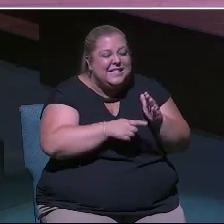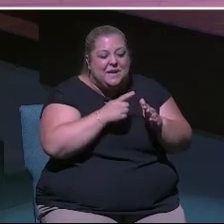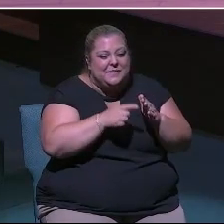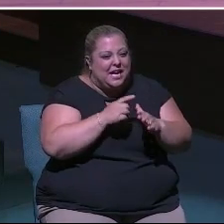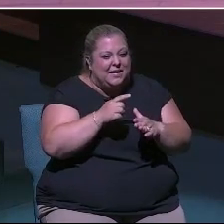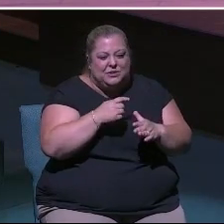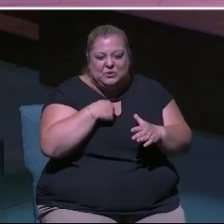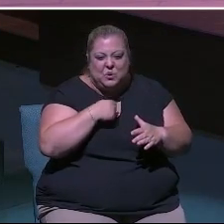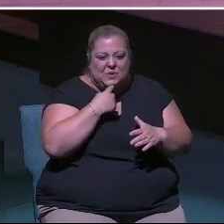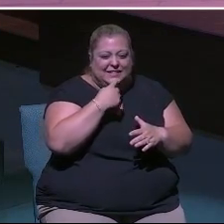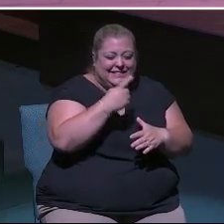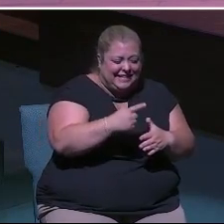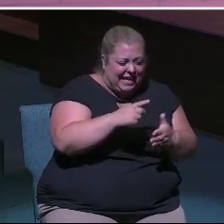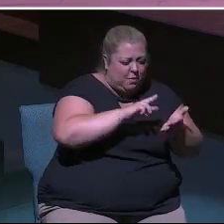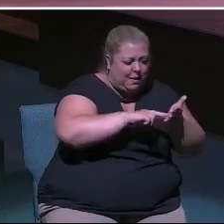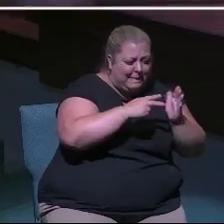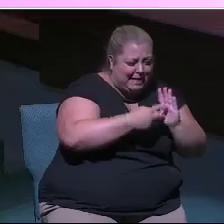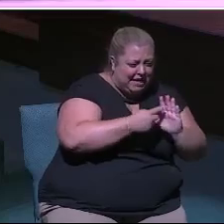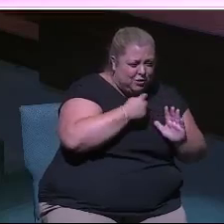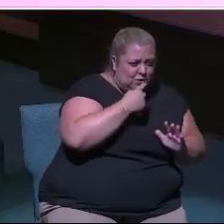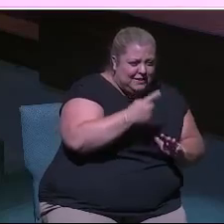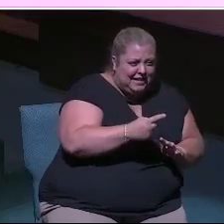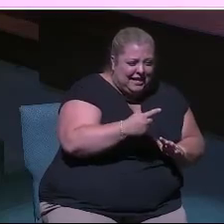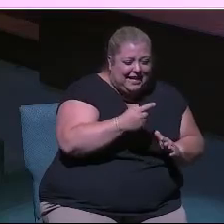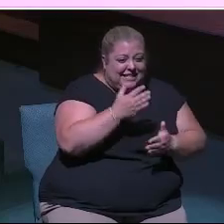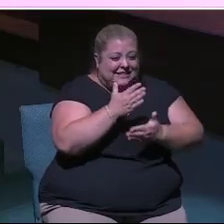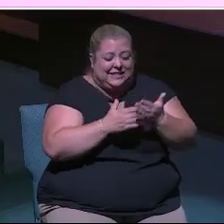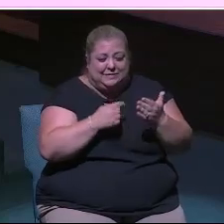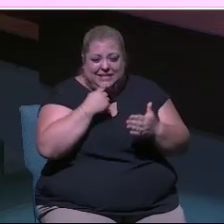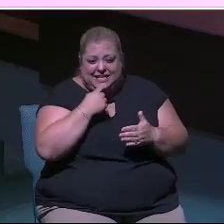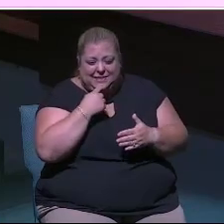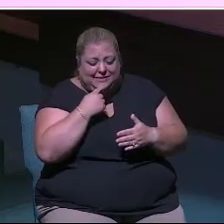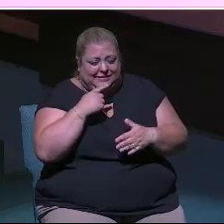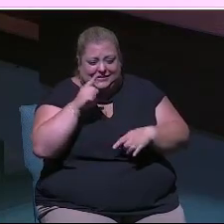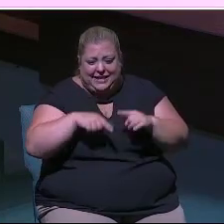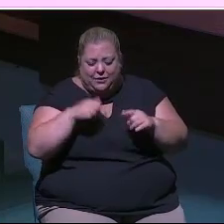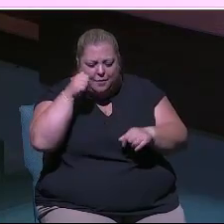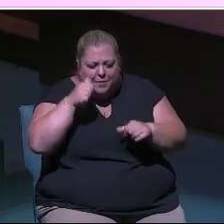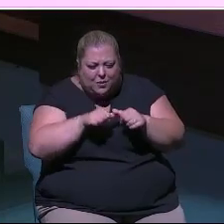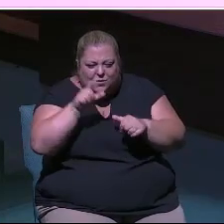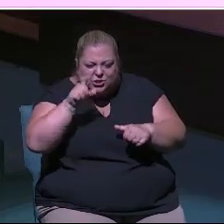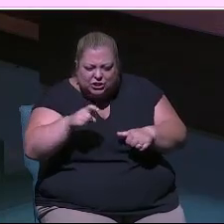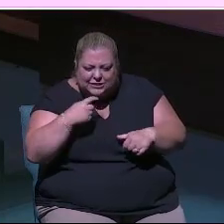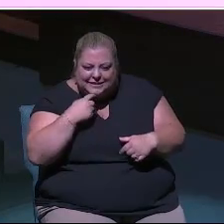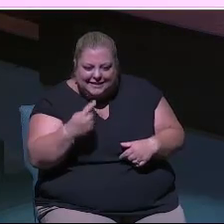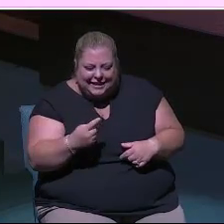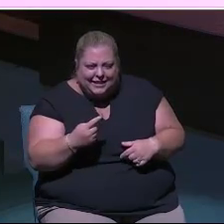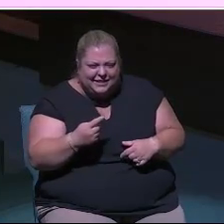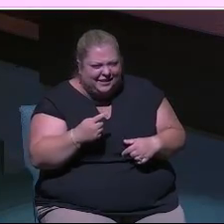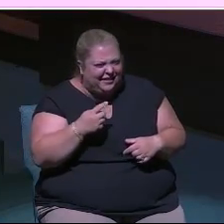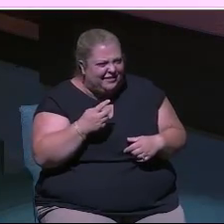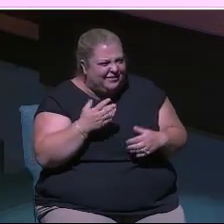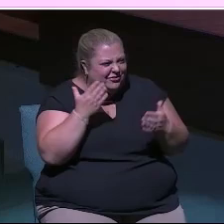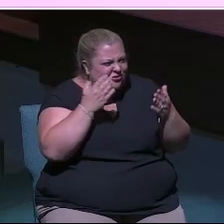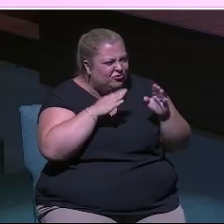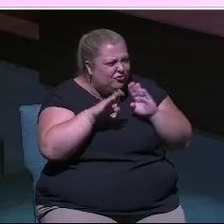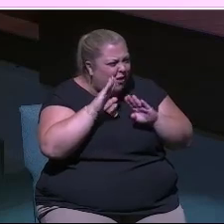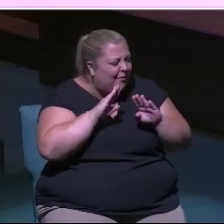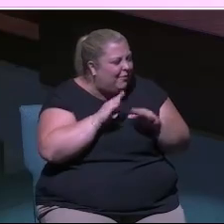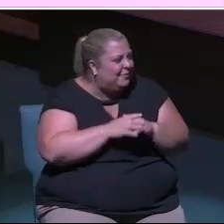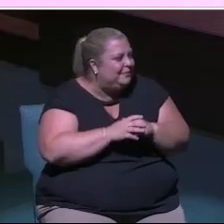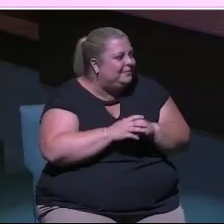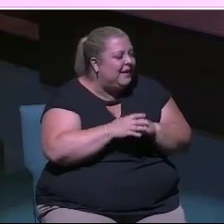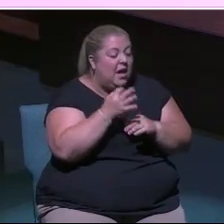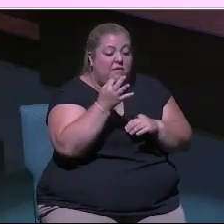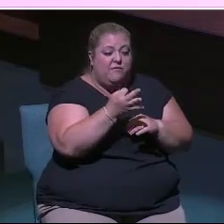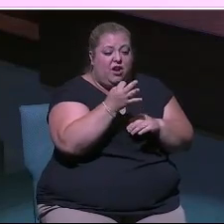say. And sometimes we can't remember what we should say. You ever had that trouble? Susan and I went Friday. We were able to go Friday and be